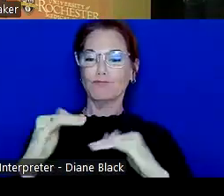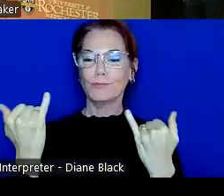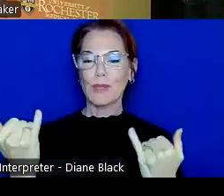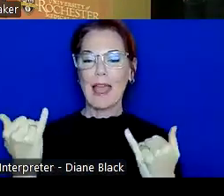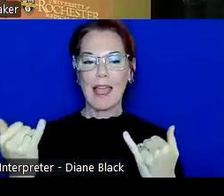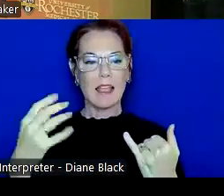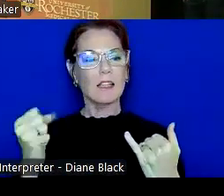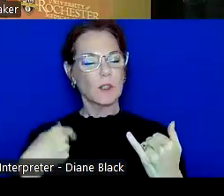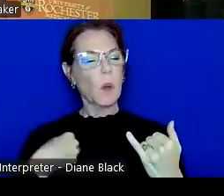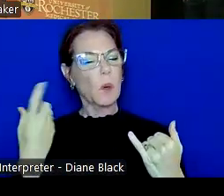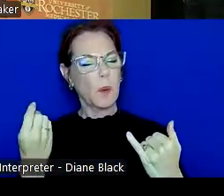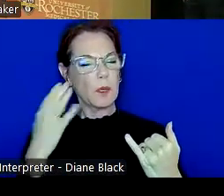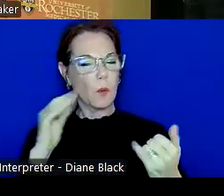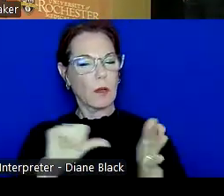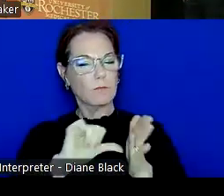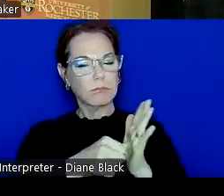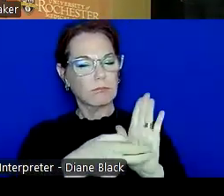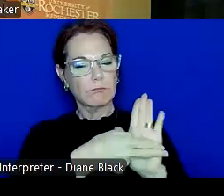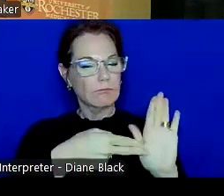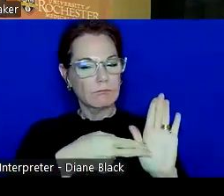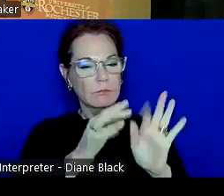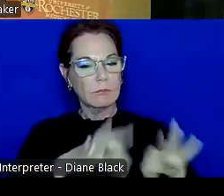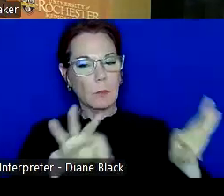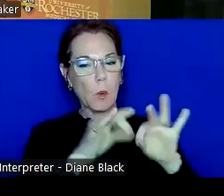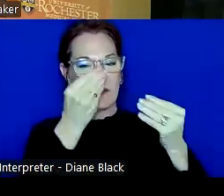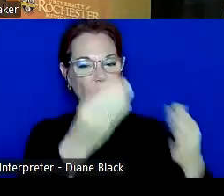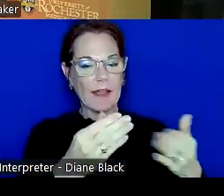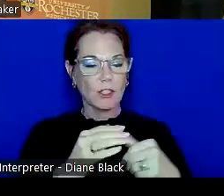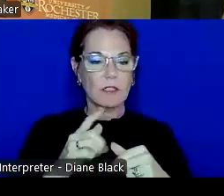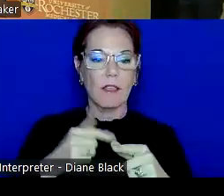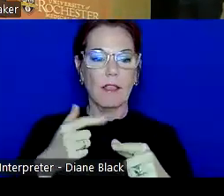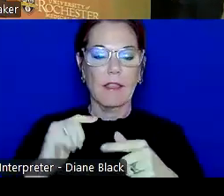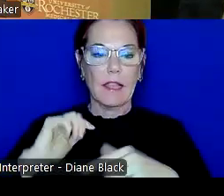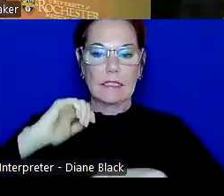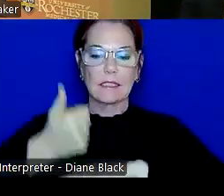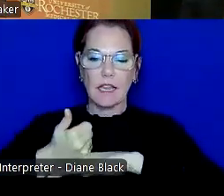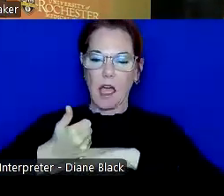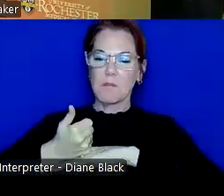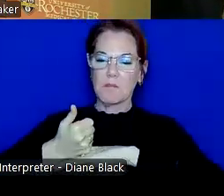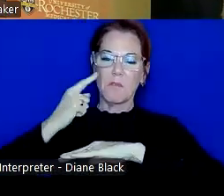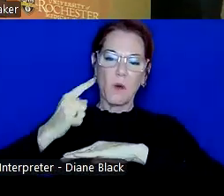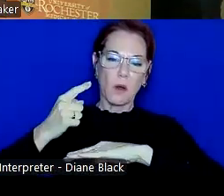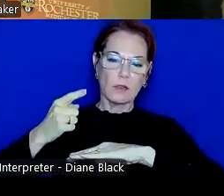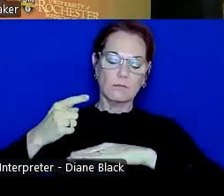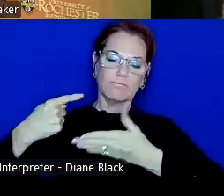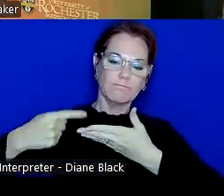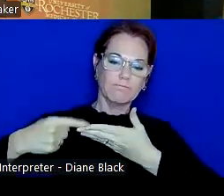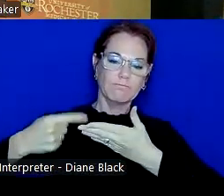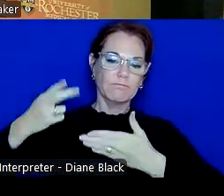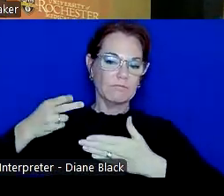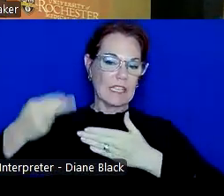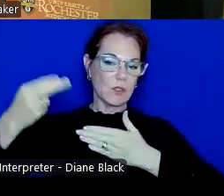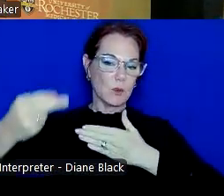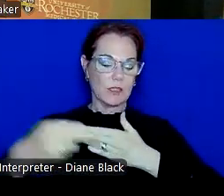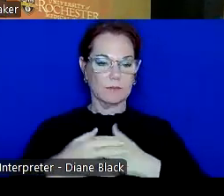key information as we walk you through this packet. And set the stage for where we're trying to go with the history today. Yes, and as we do that, we want you to think about